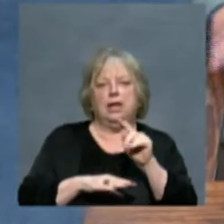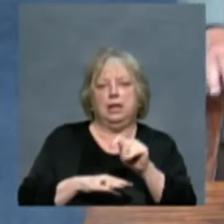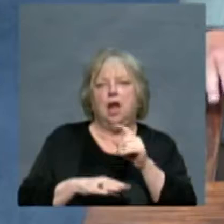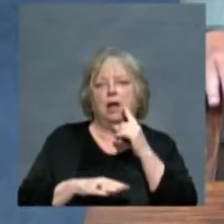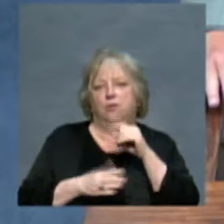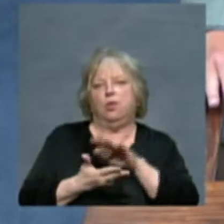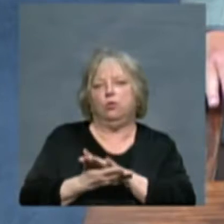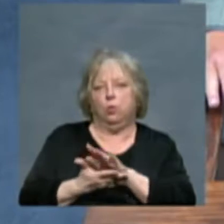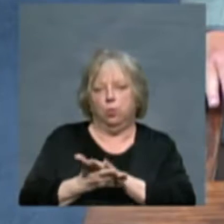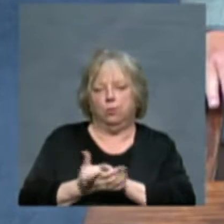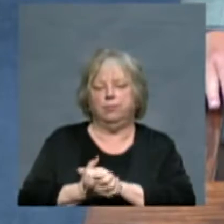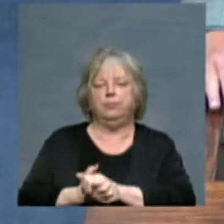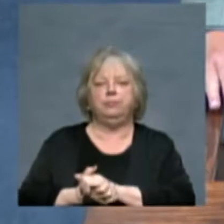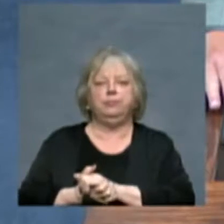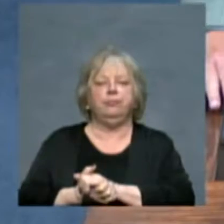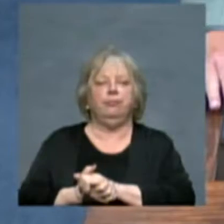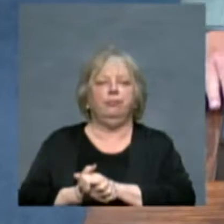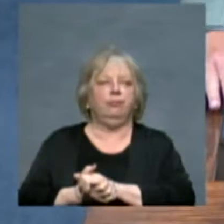school campus,